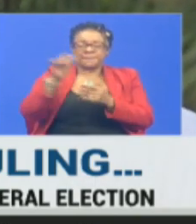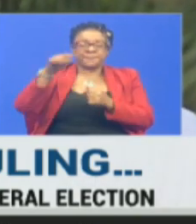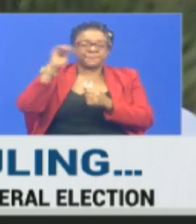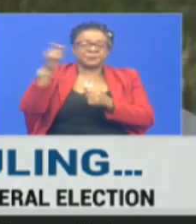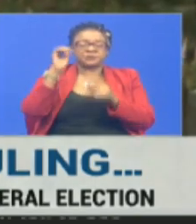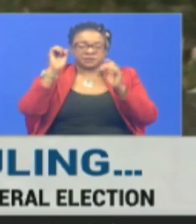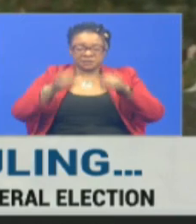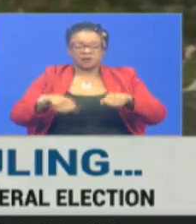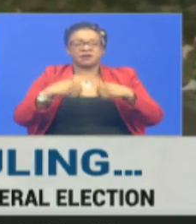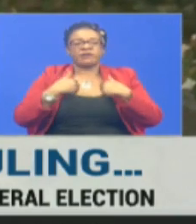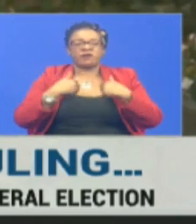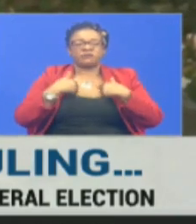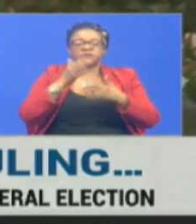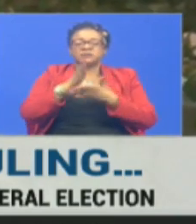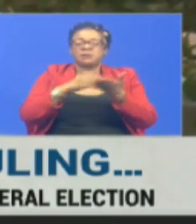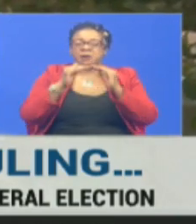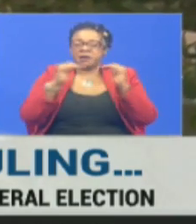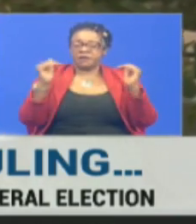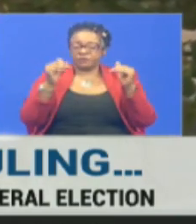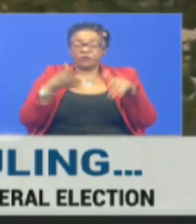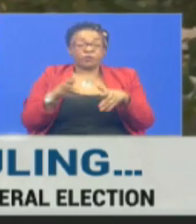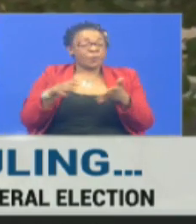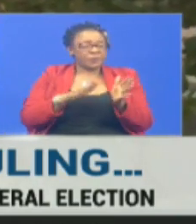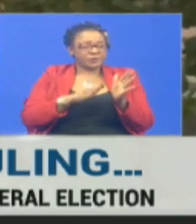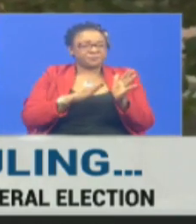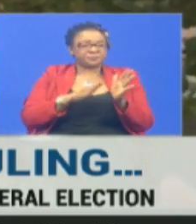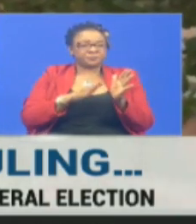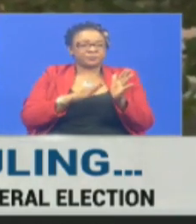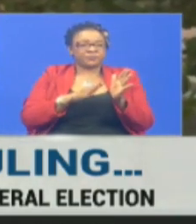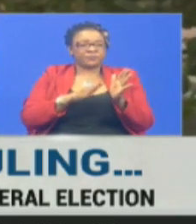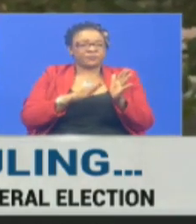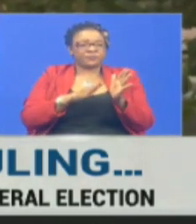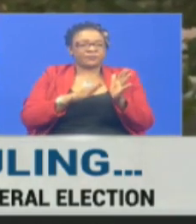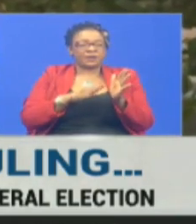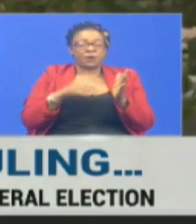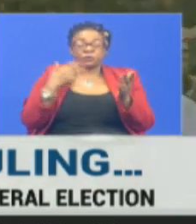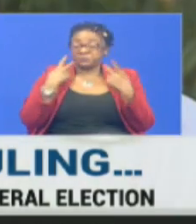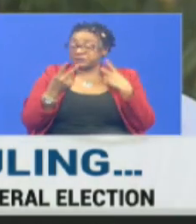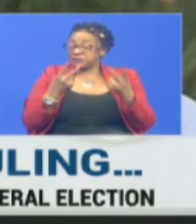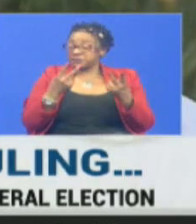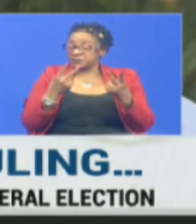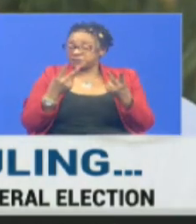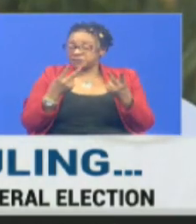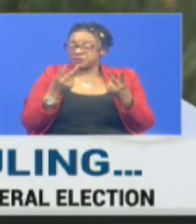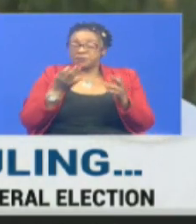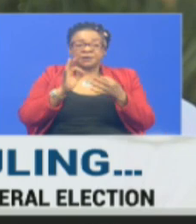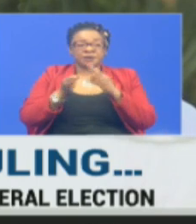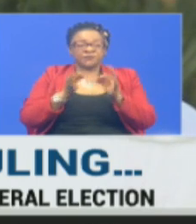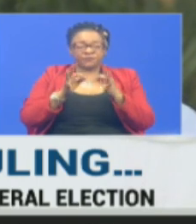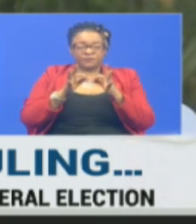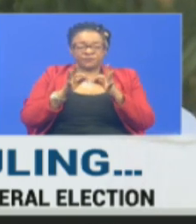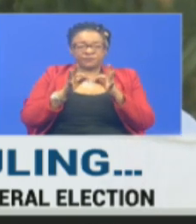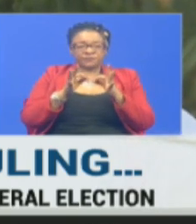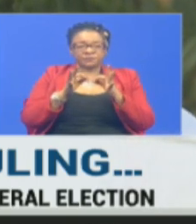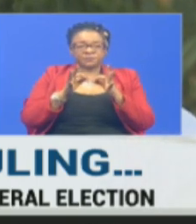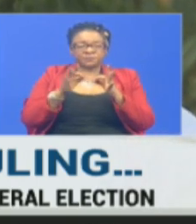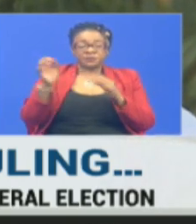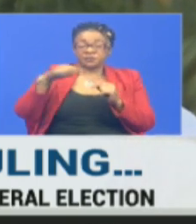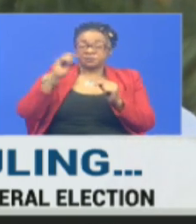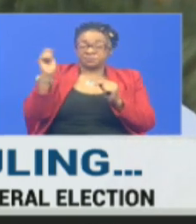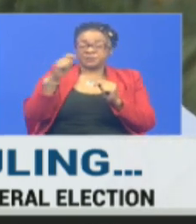have some level of leeway. It will be left to be seen whether the President